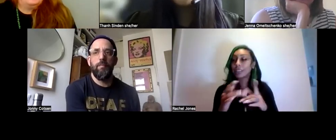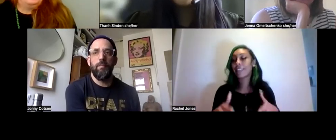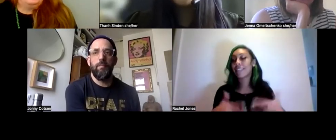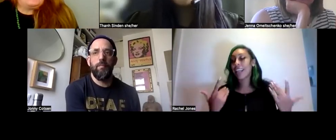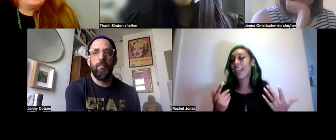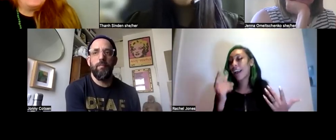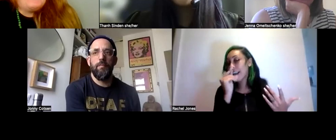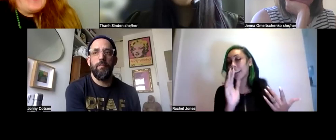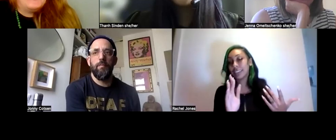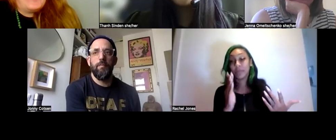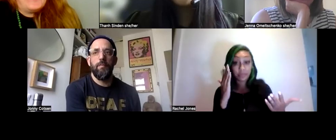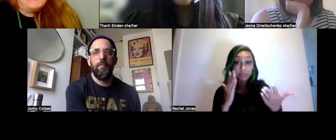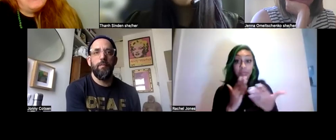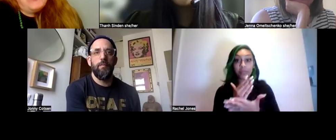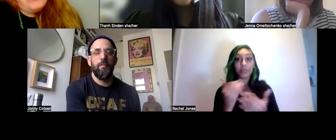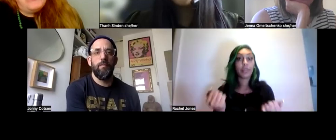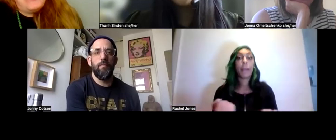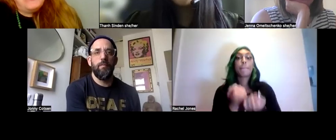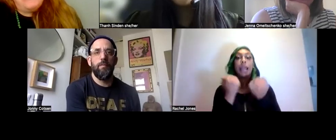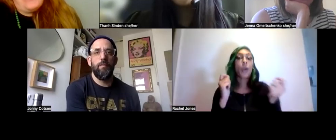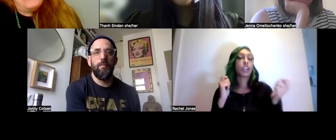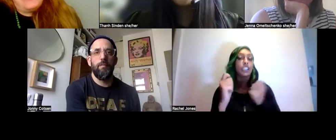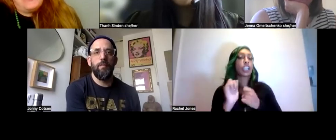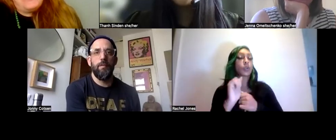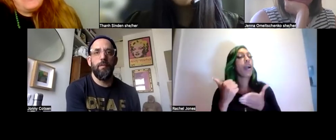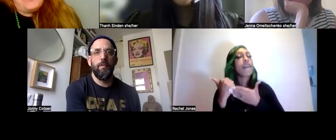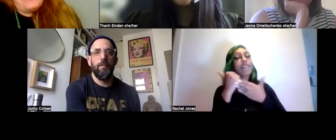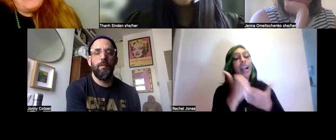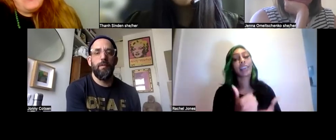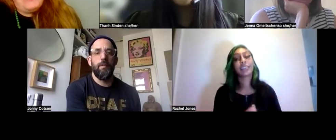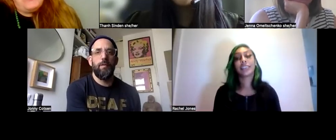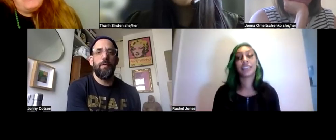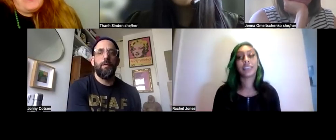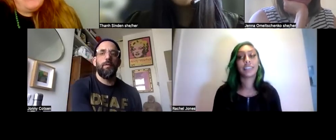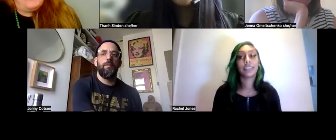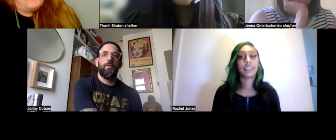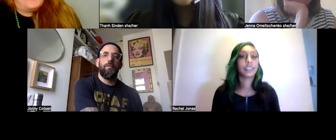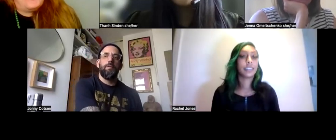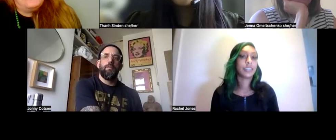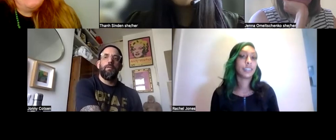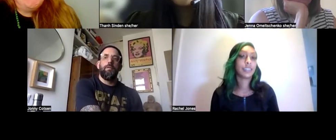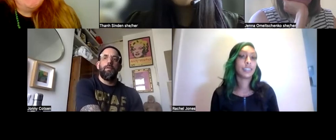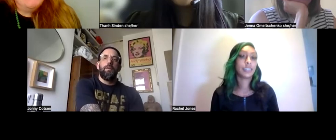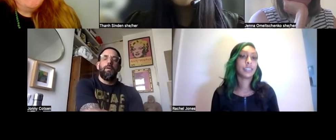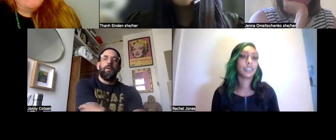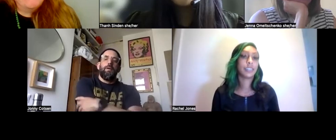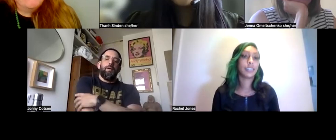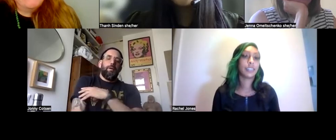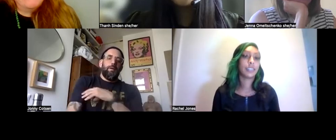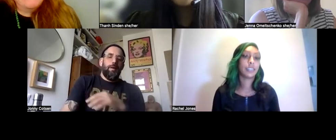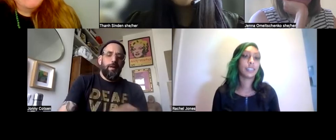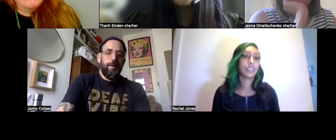can actually power change. What would be your advice to someone who perhaps feels like they can't?